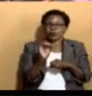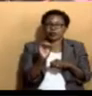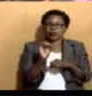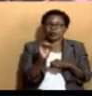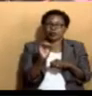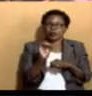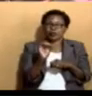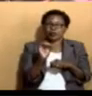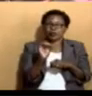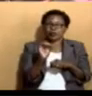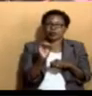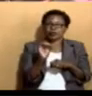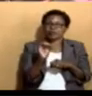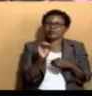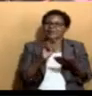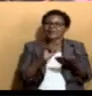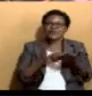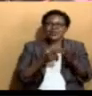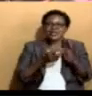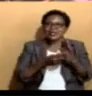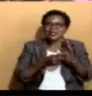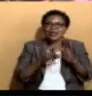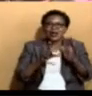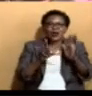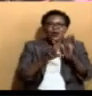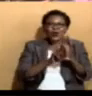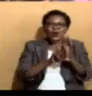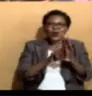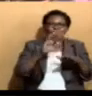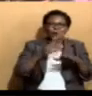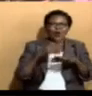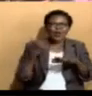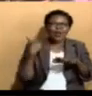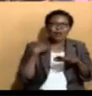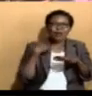what then was the law on quorum?